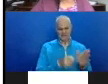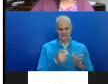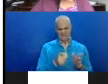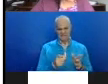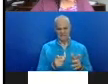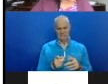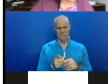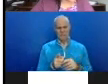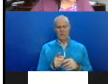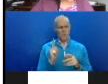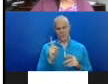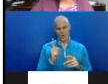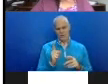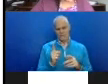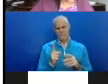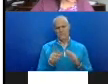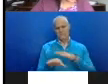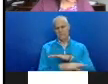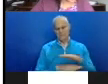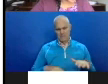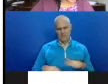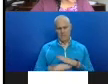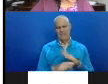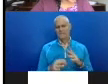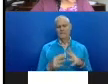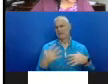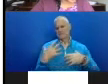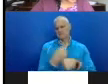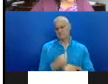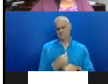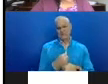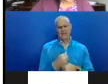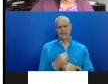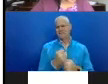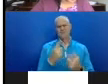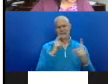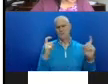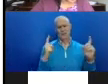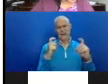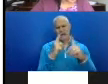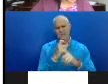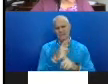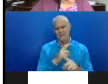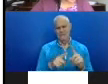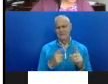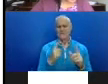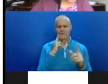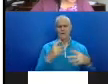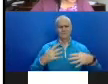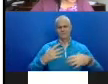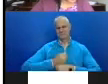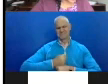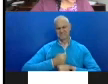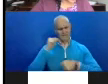about that. But I'm just using that for shorthand. There's lots more complexity in the work than that, but just to footnote